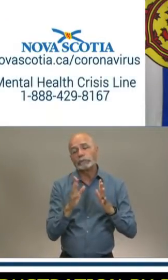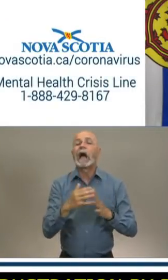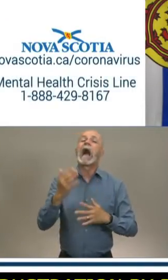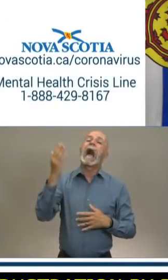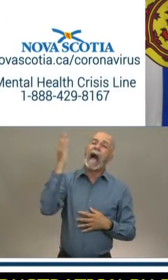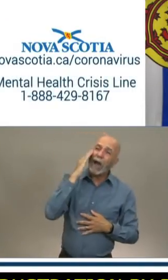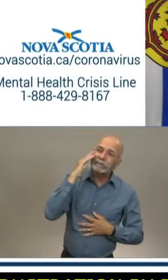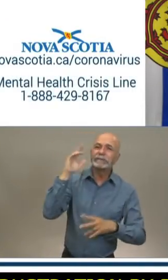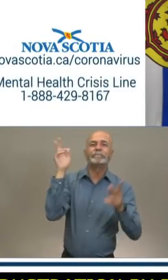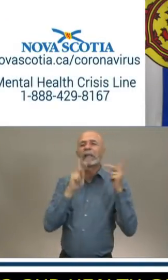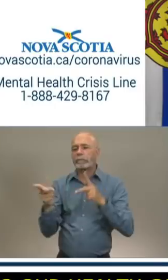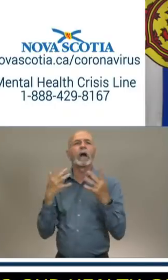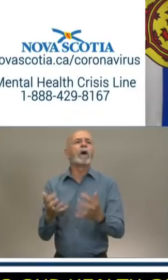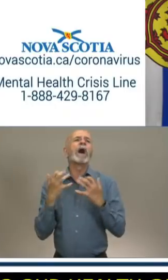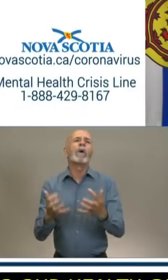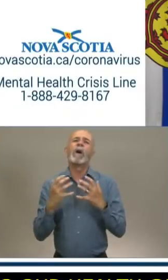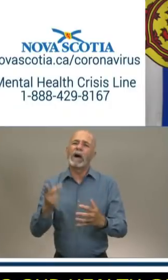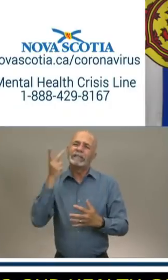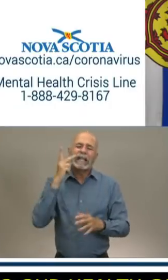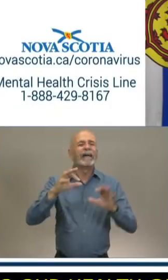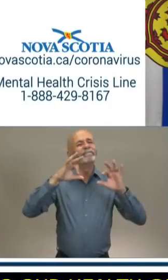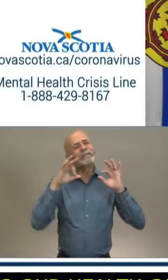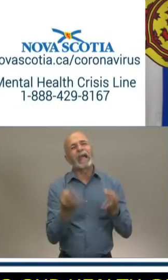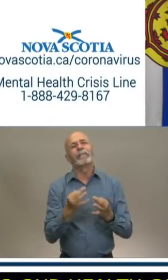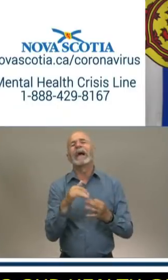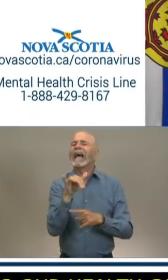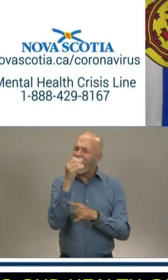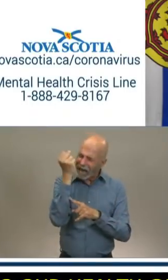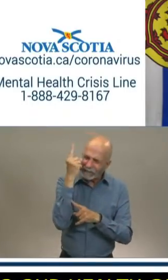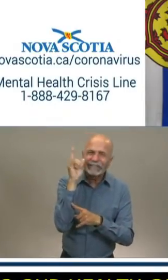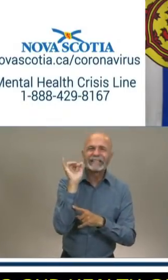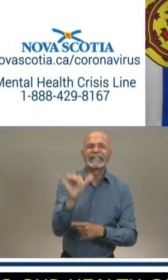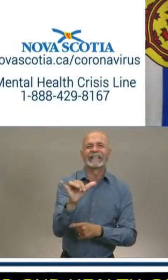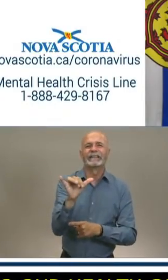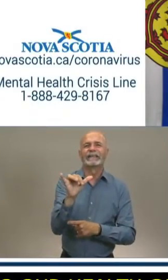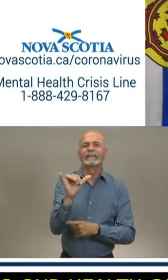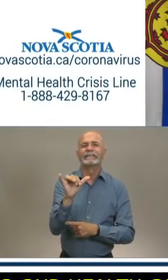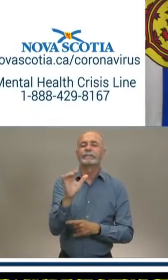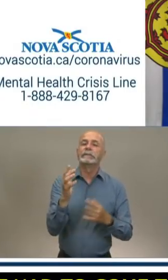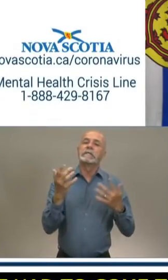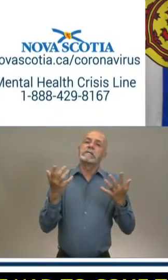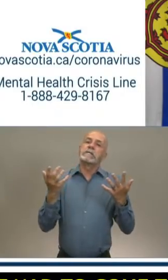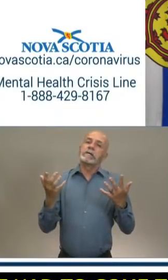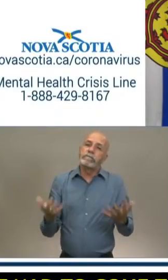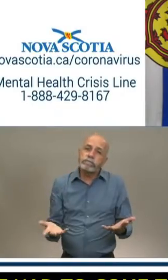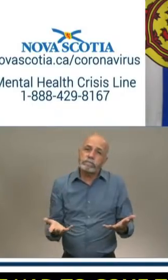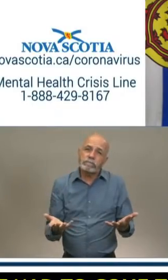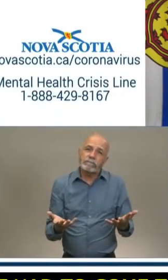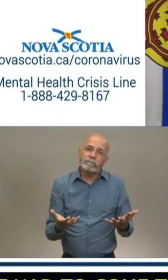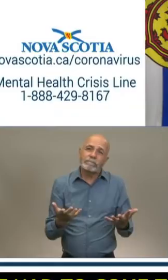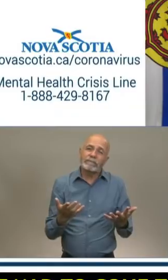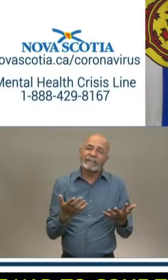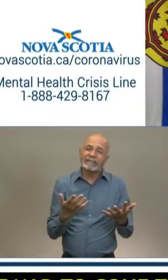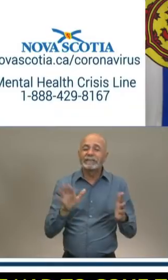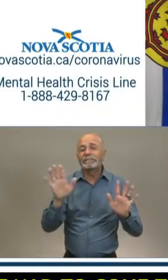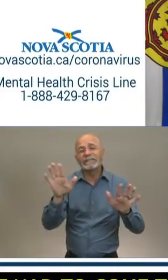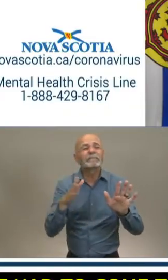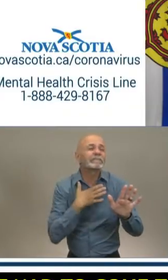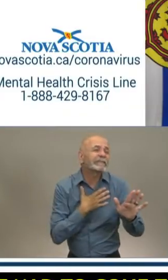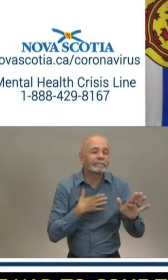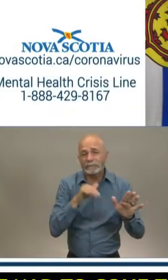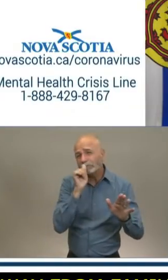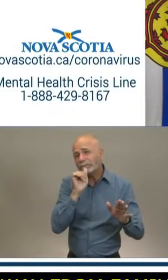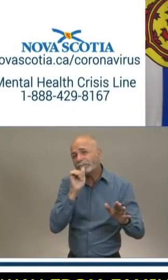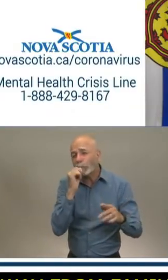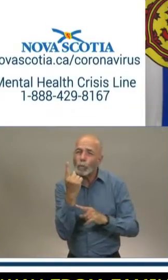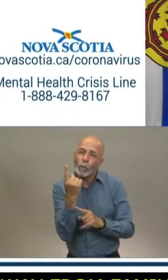family for so long, and I understand that you are anxious to see loved ones, but we are asking for a week. That's a week